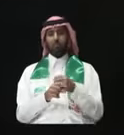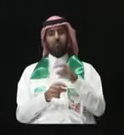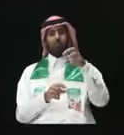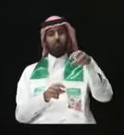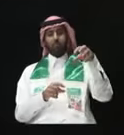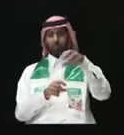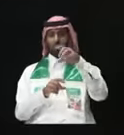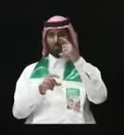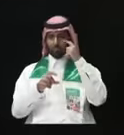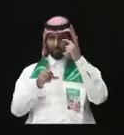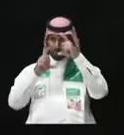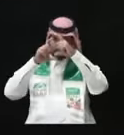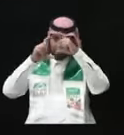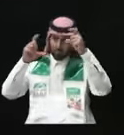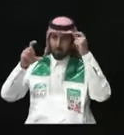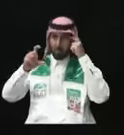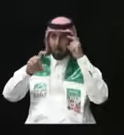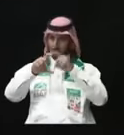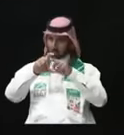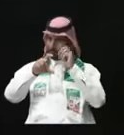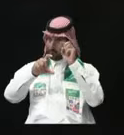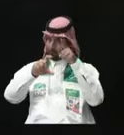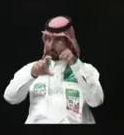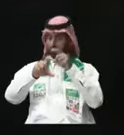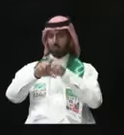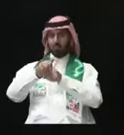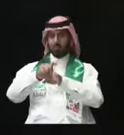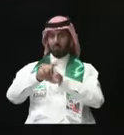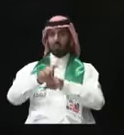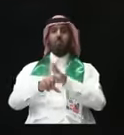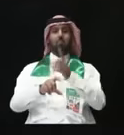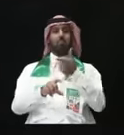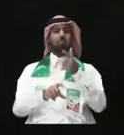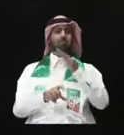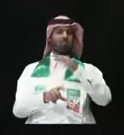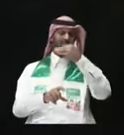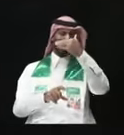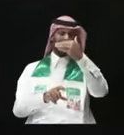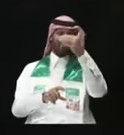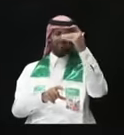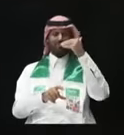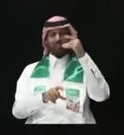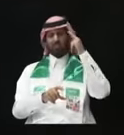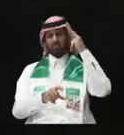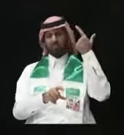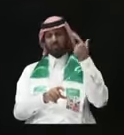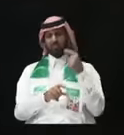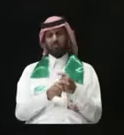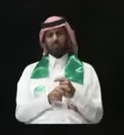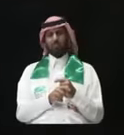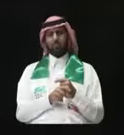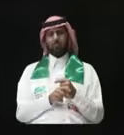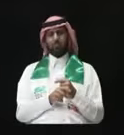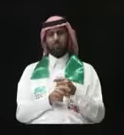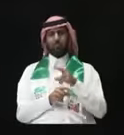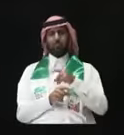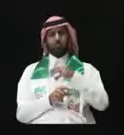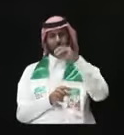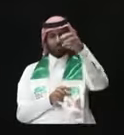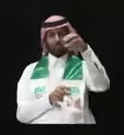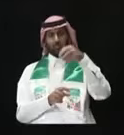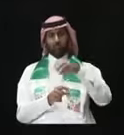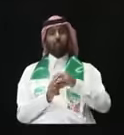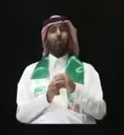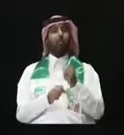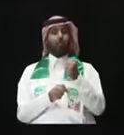time expression that gives you the sense that it happened in the past, yesterday, last week, just use the simple past